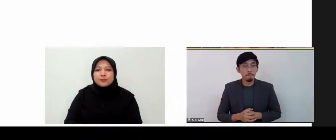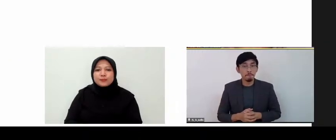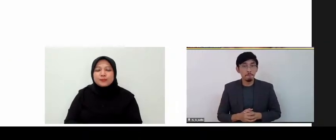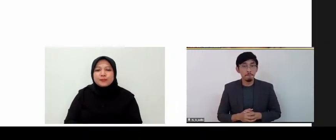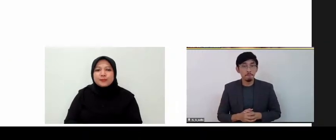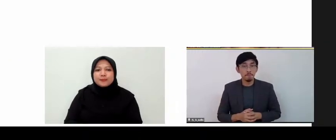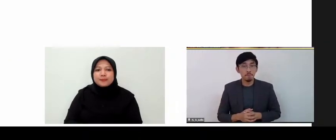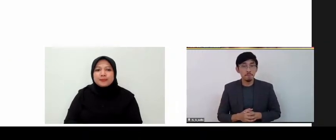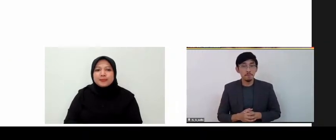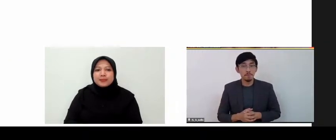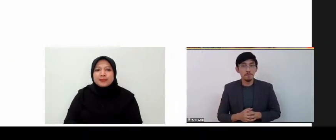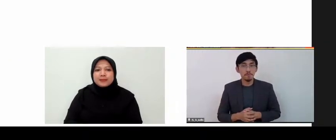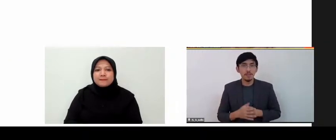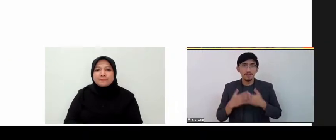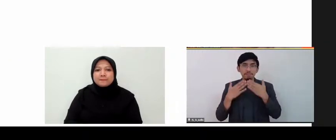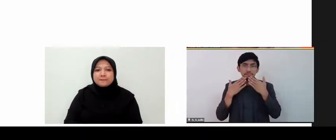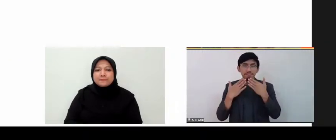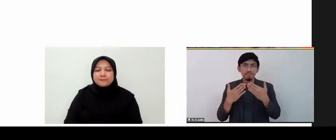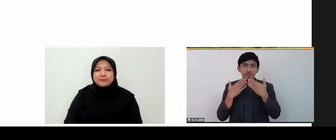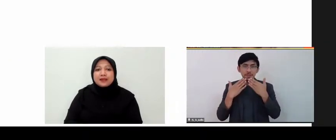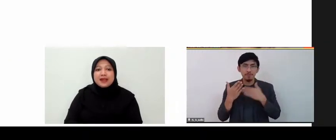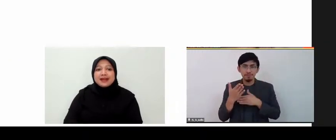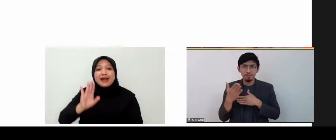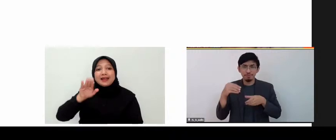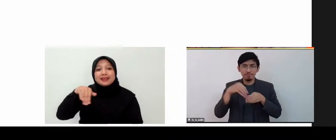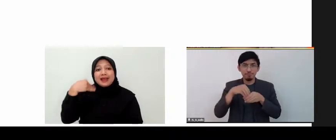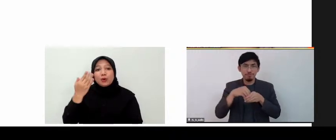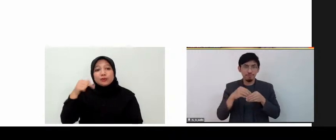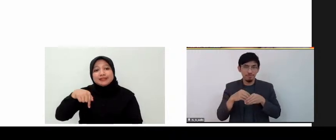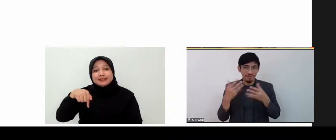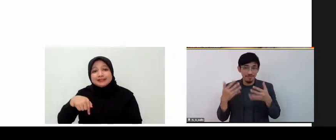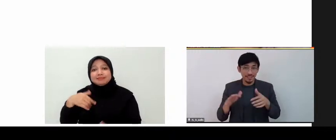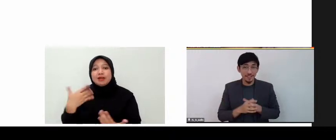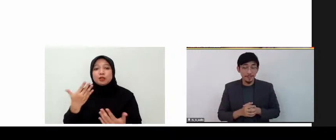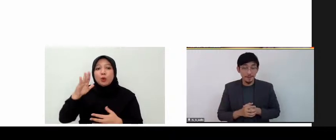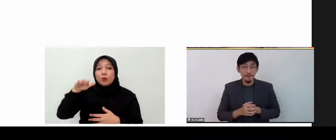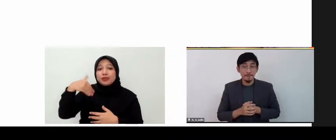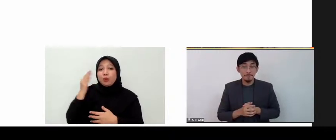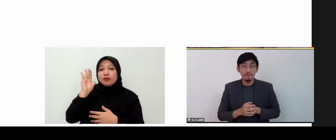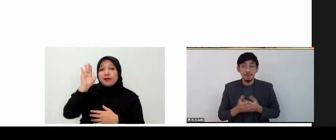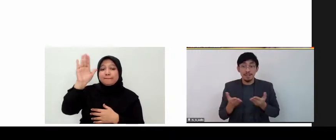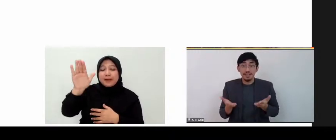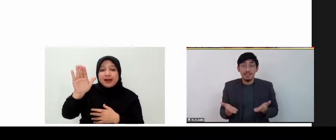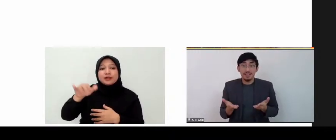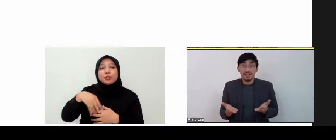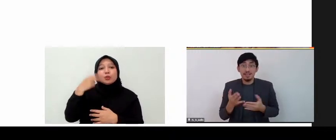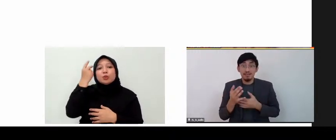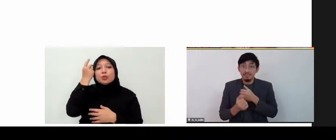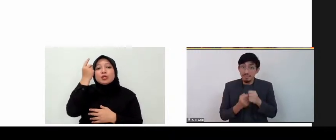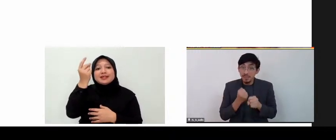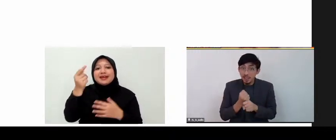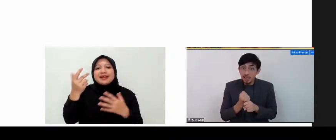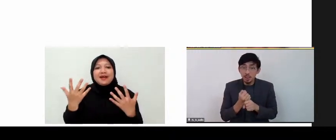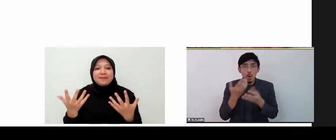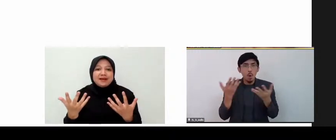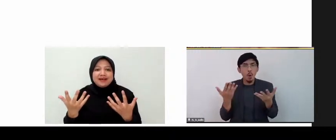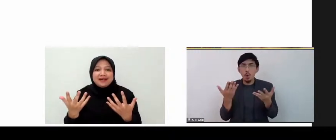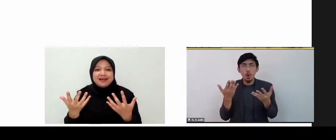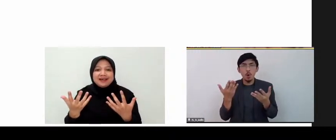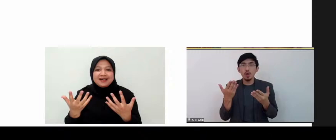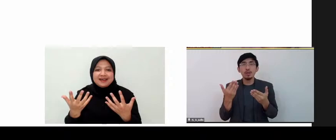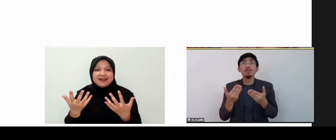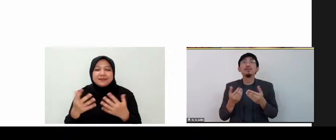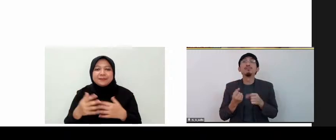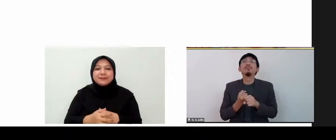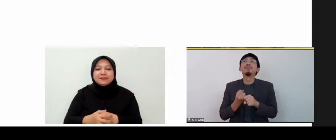What are your plans for this year and or next year regarding this? The trend that going on,